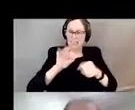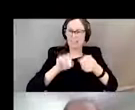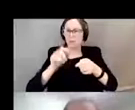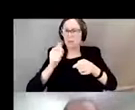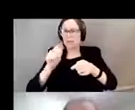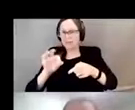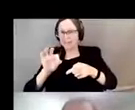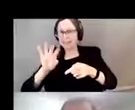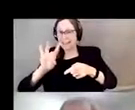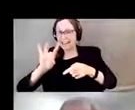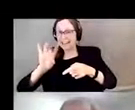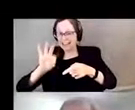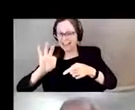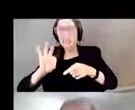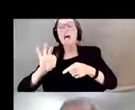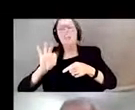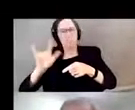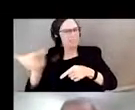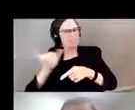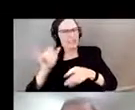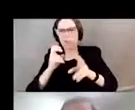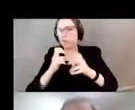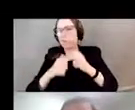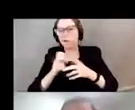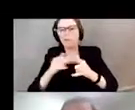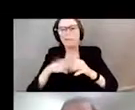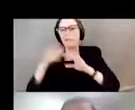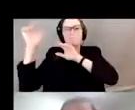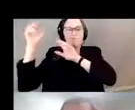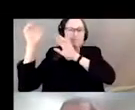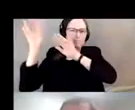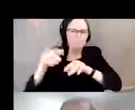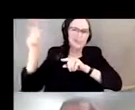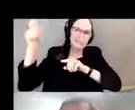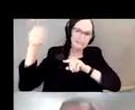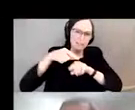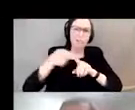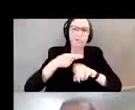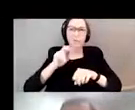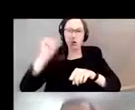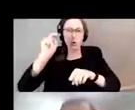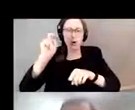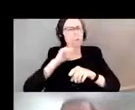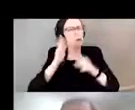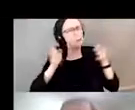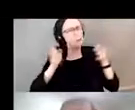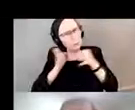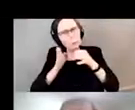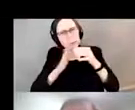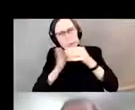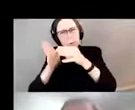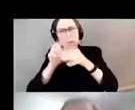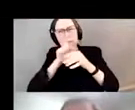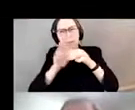have the same problems. Even though they're coming in from the northern part of the country, there are still very narrow mountain passes, very